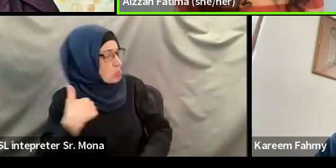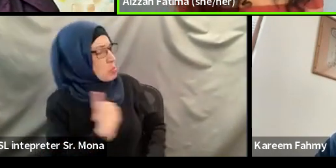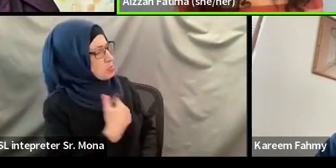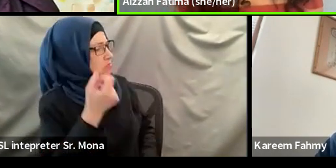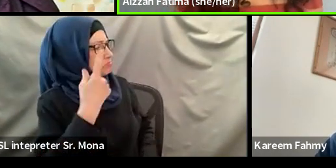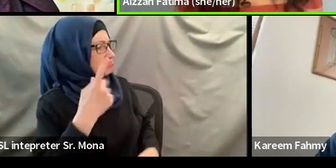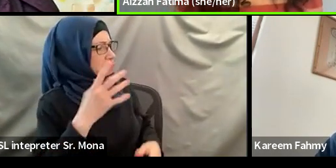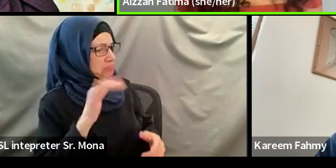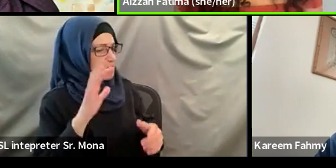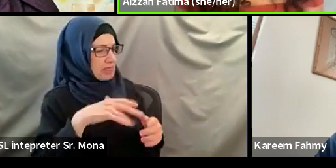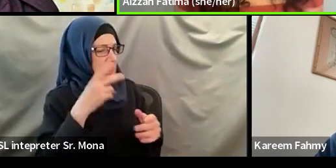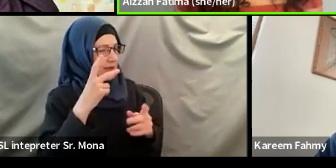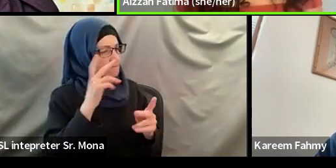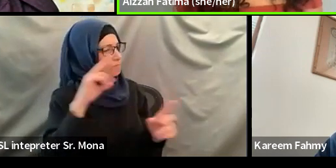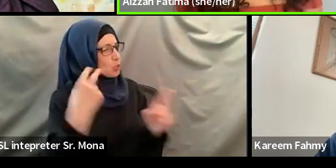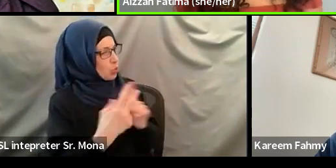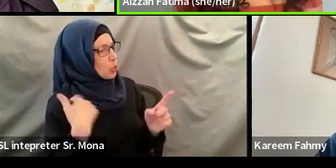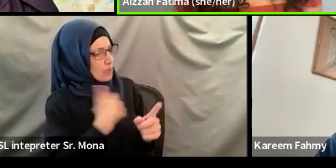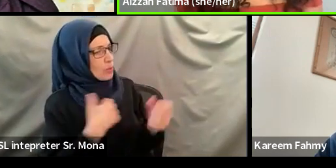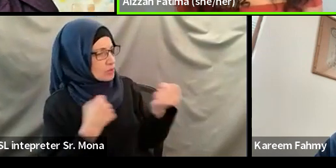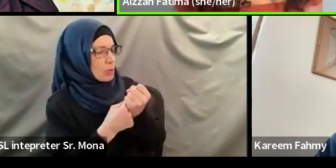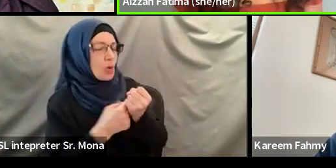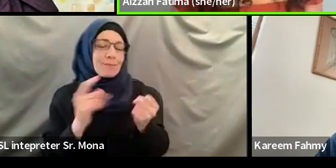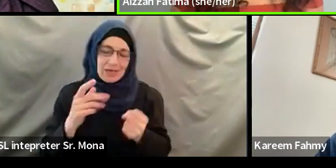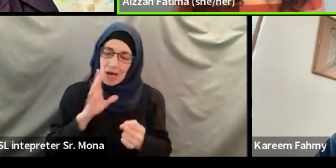people think about that within our own community.